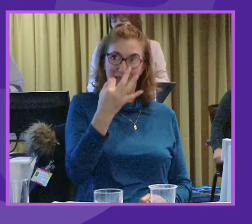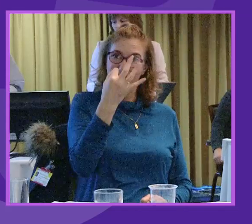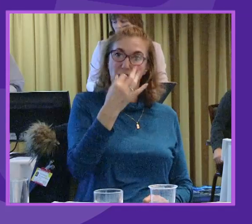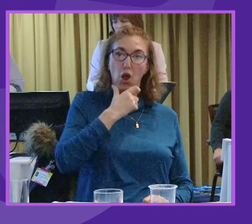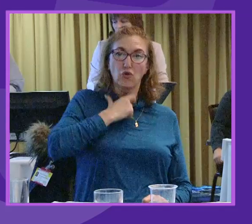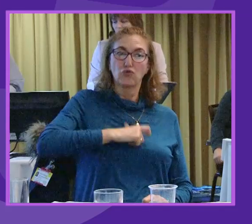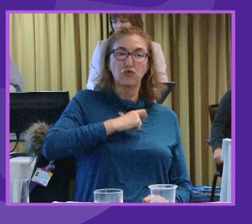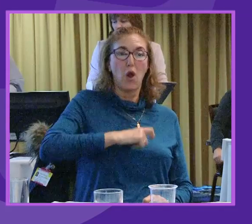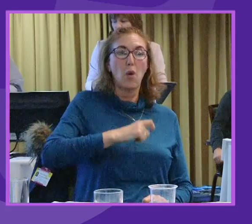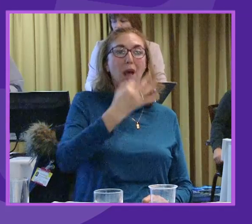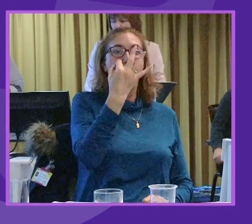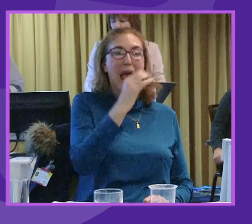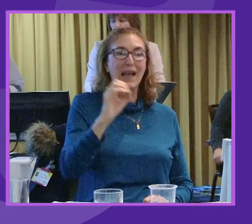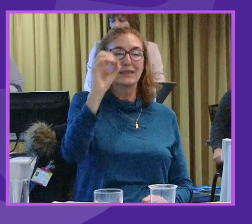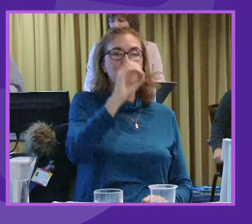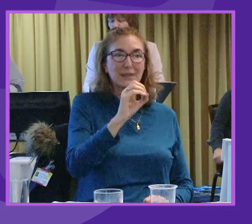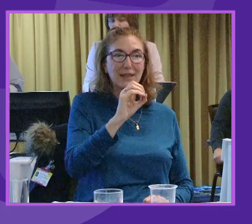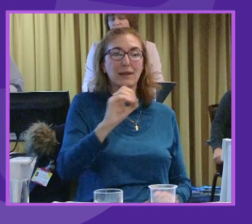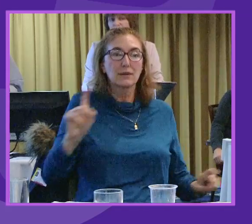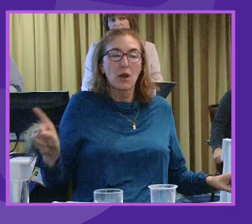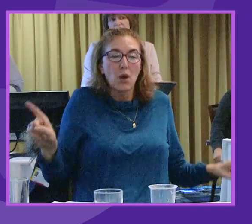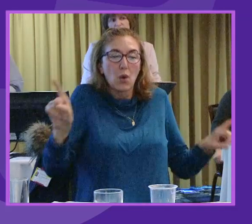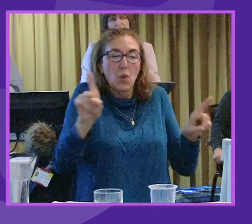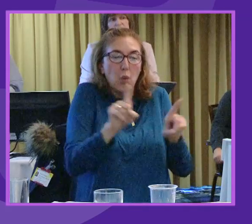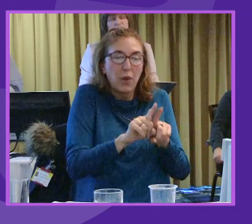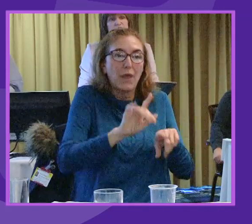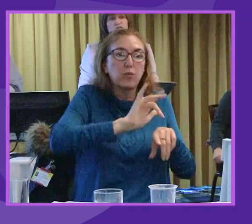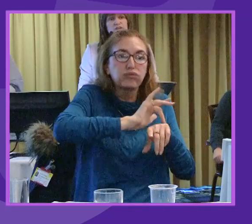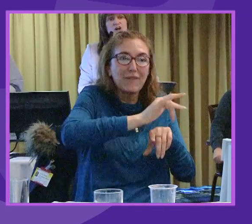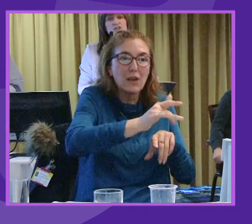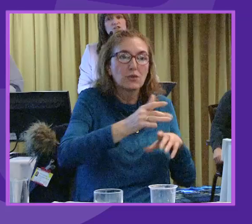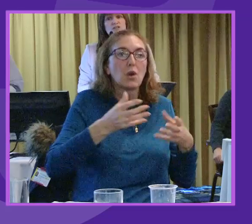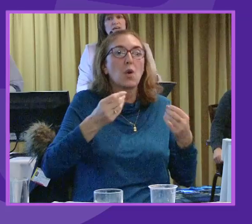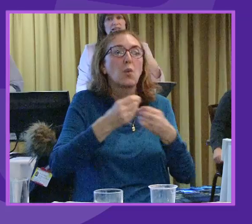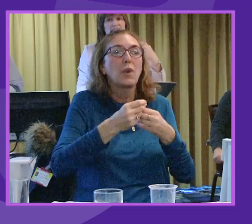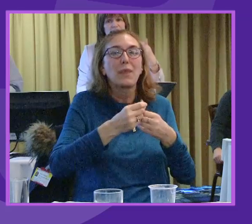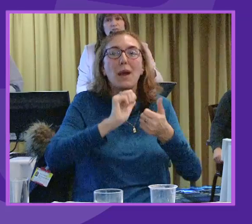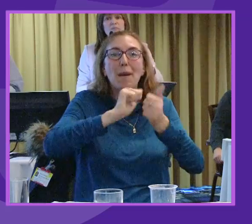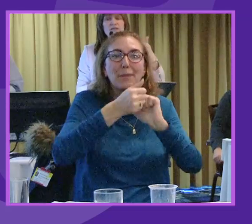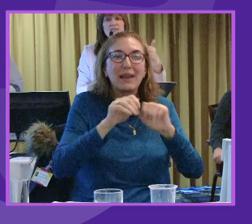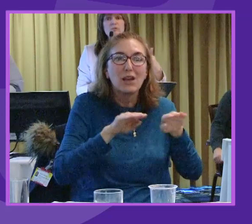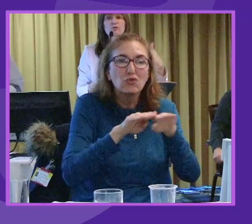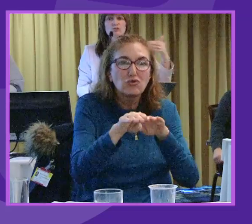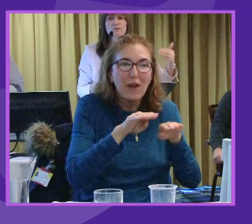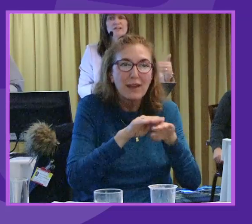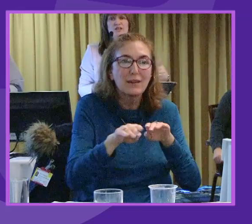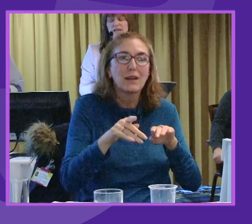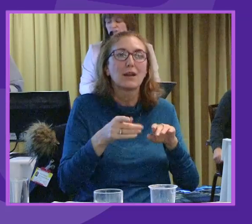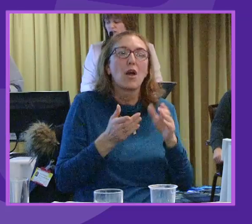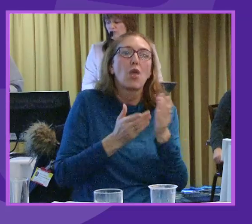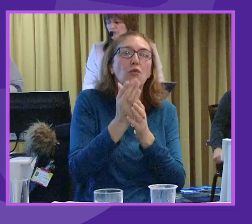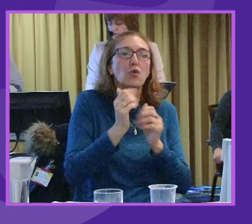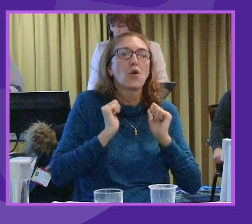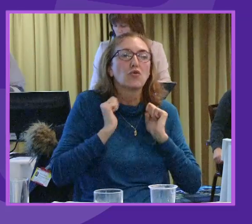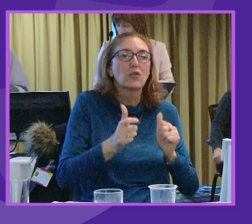What we're talking about is 80% of roles working alongside professionals in teams, but others as peer trainers in recovery colleges,